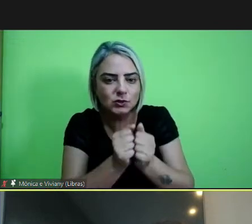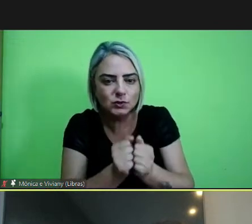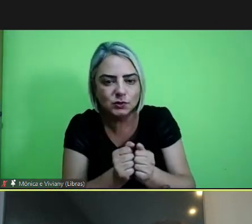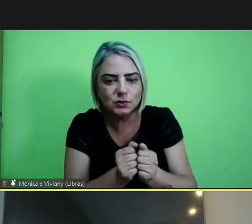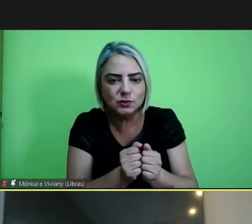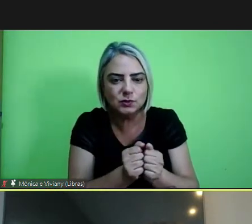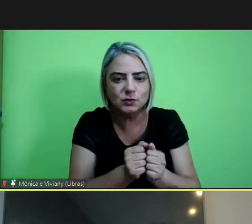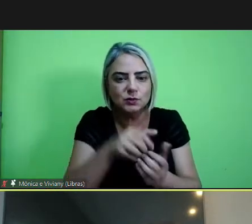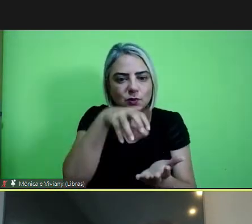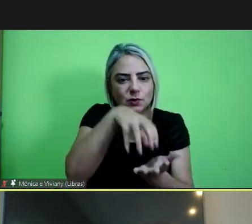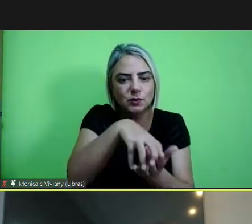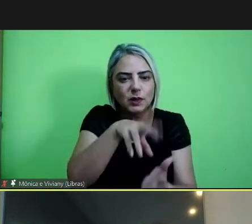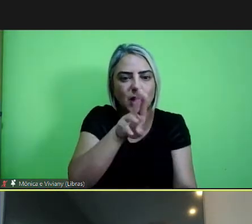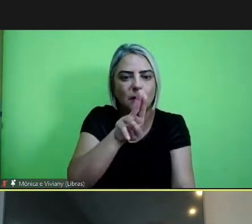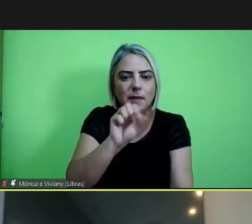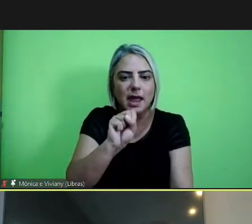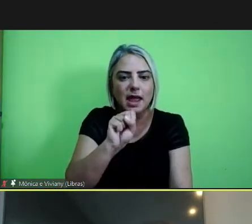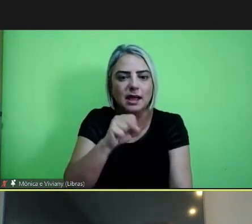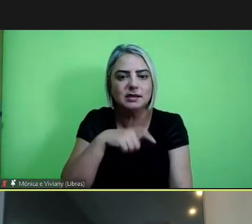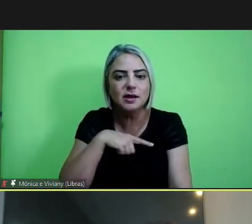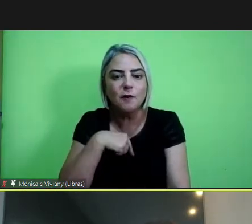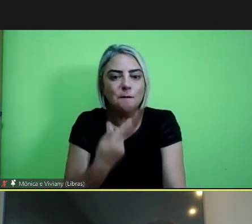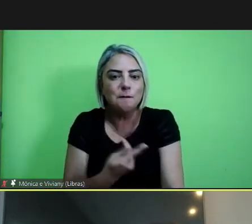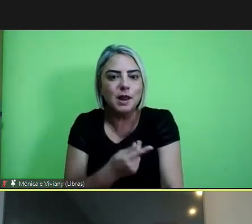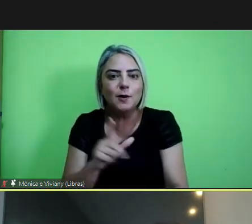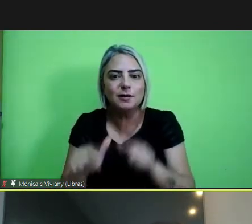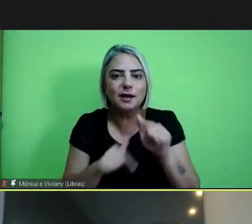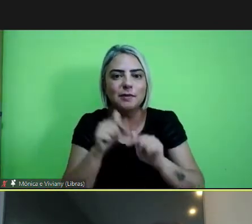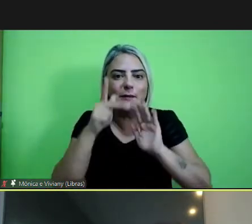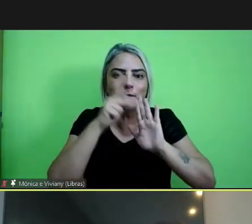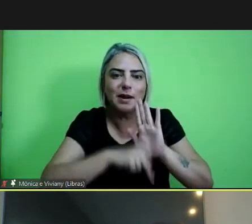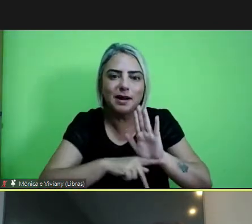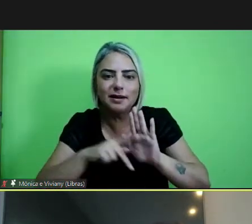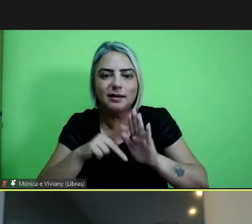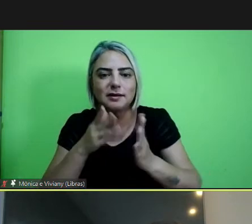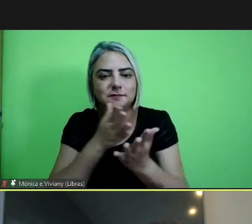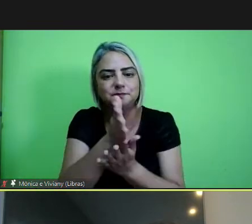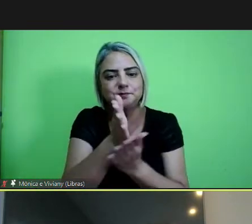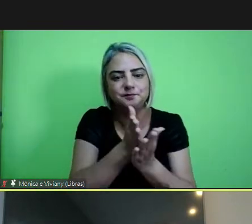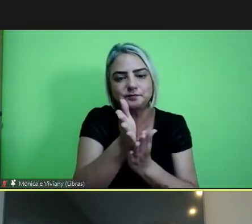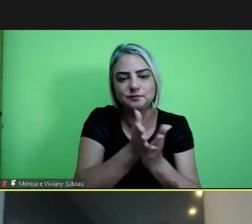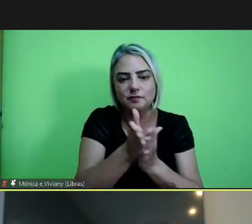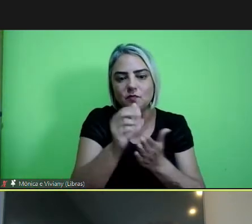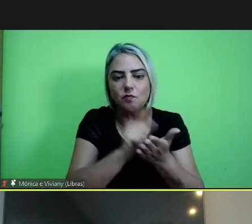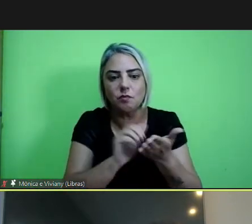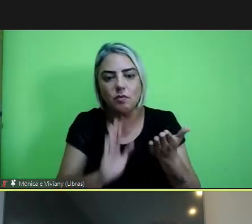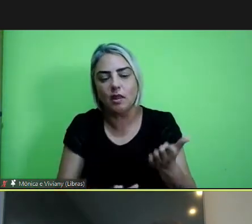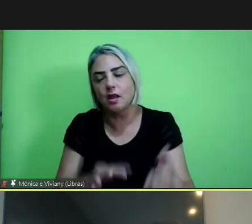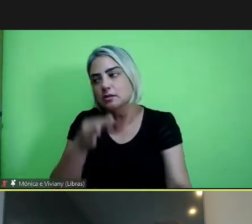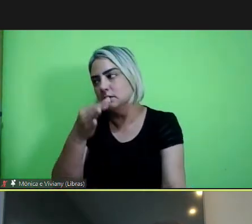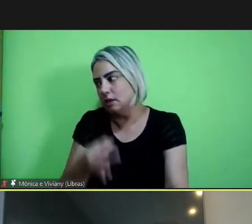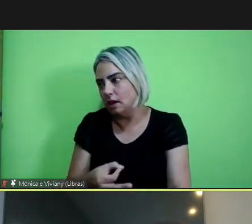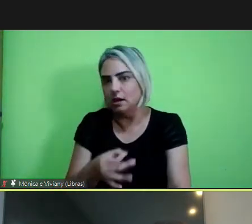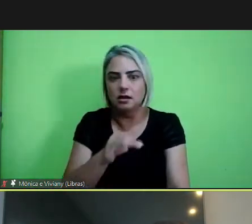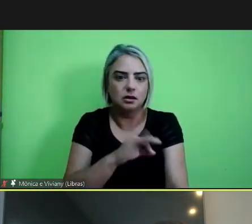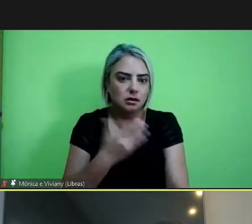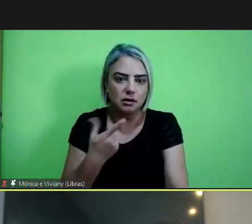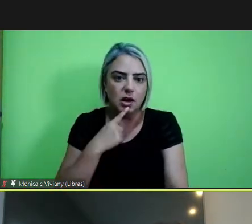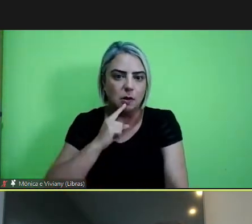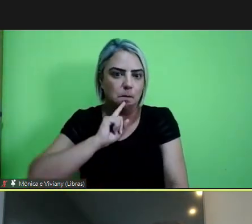one that plans the actions, and he is the one working at the basic healthcare